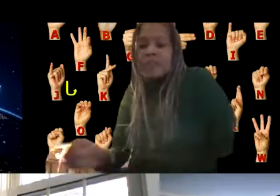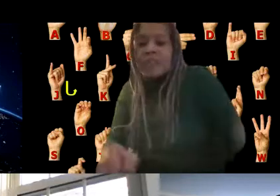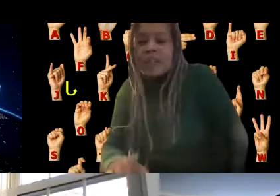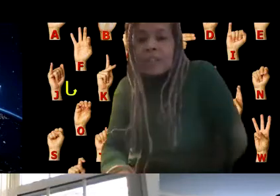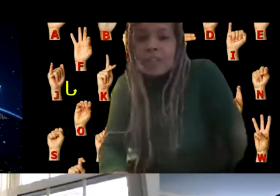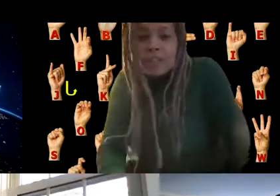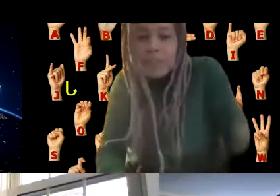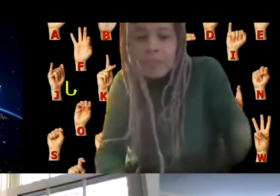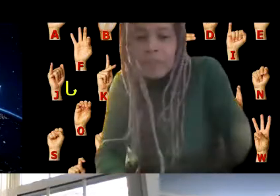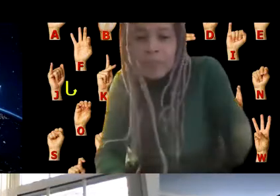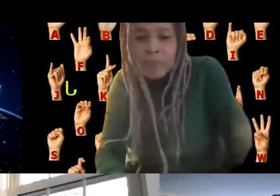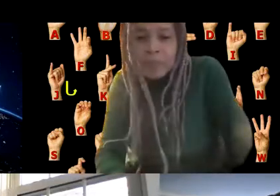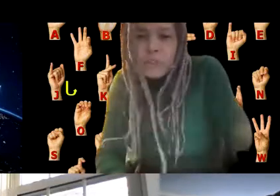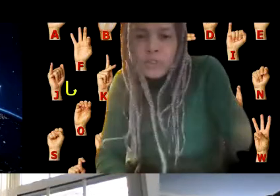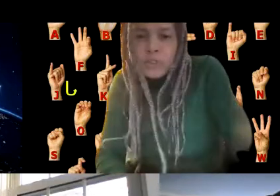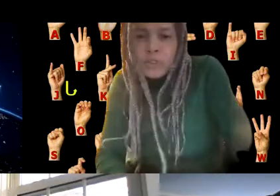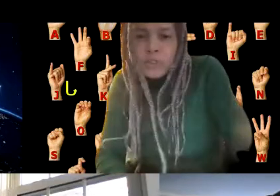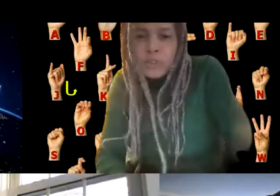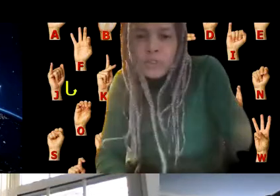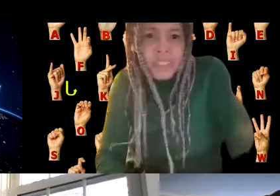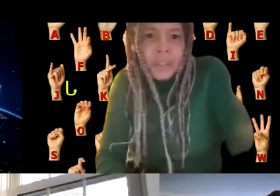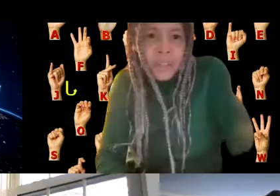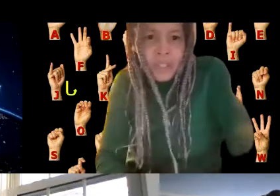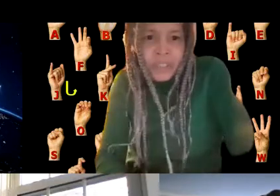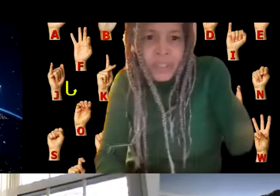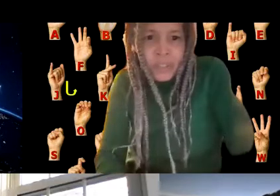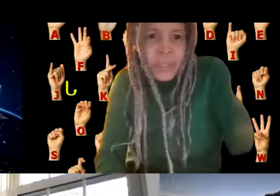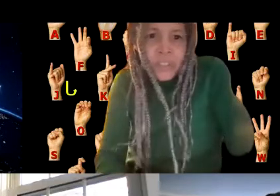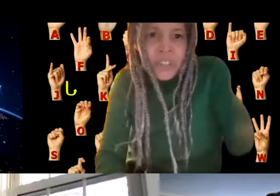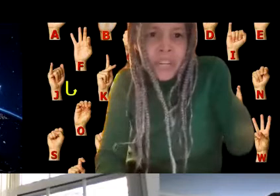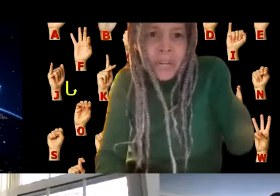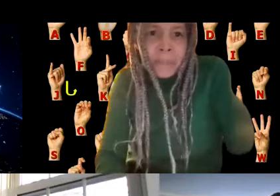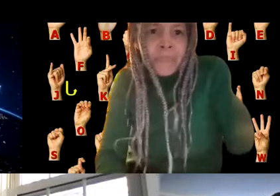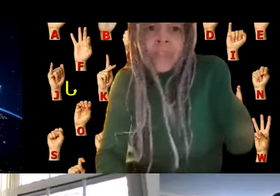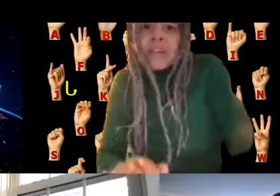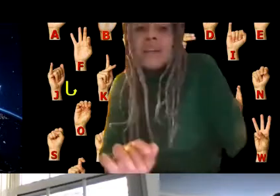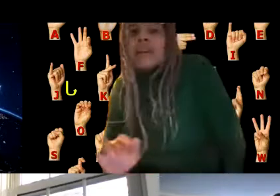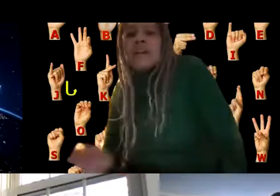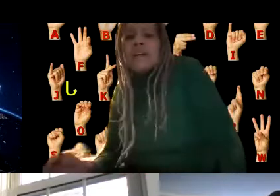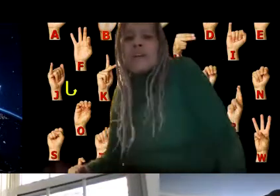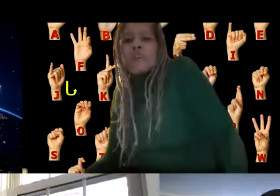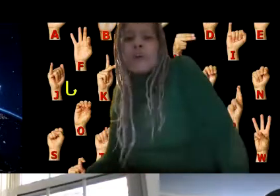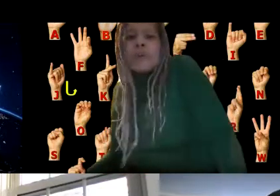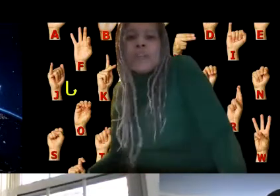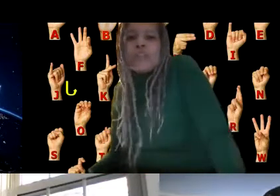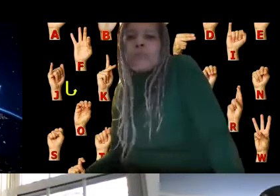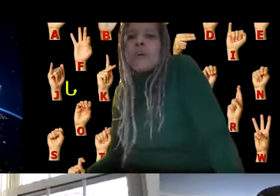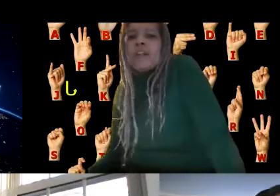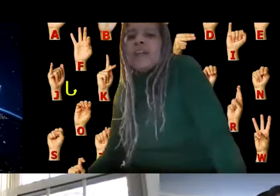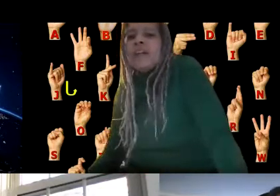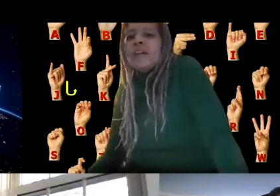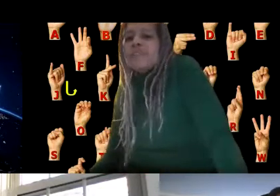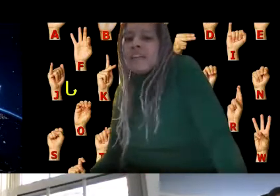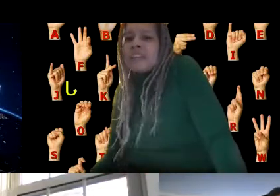Okay, to our second question, thank you all very much for those responses. They're very good. Oh, I'm sorry, our third question. In your opinion,